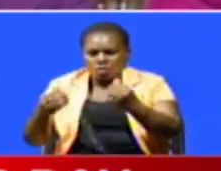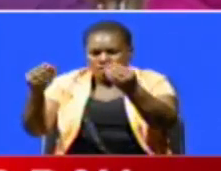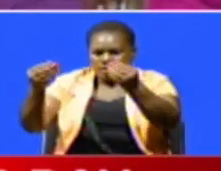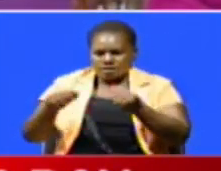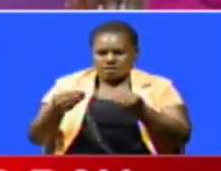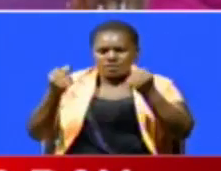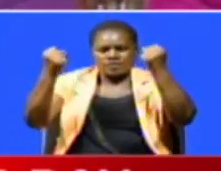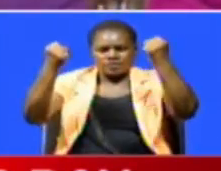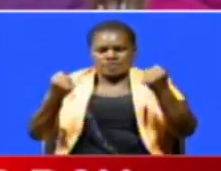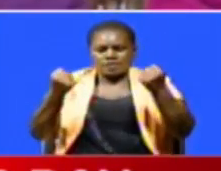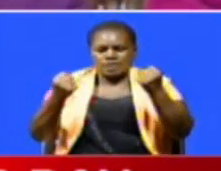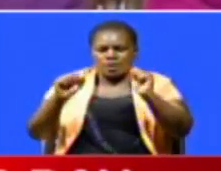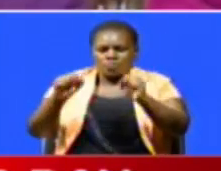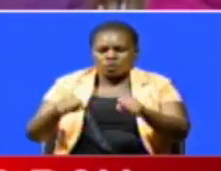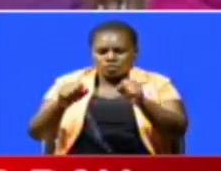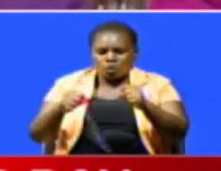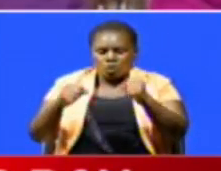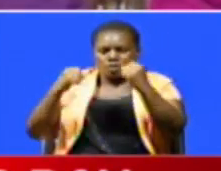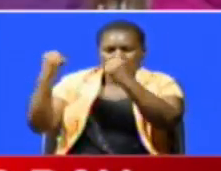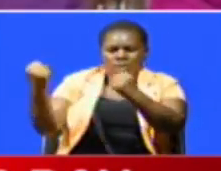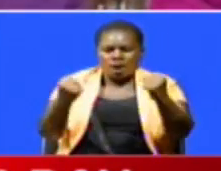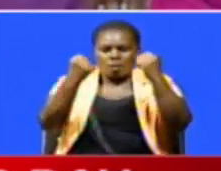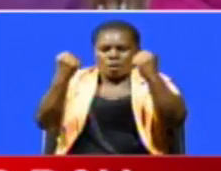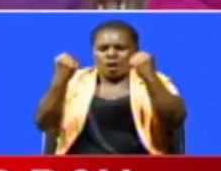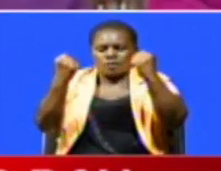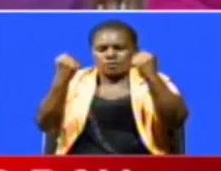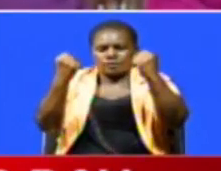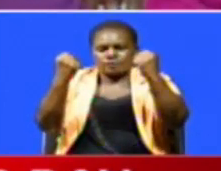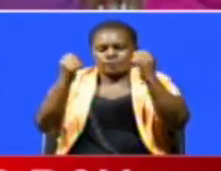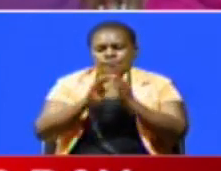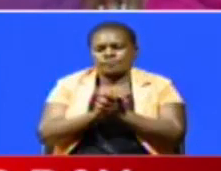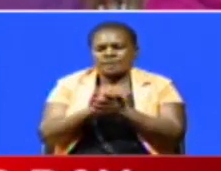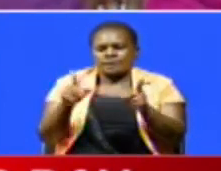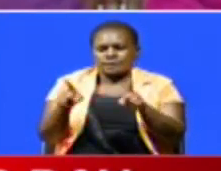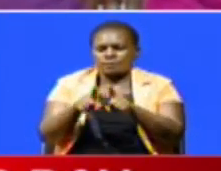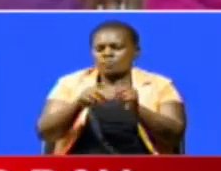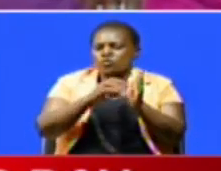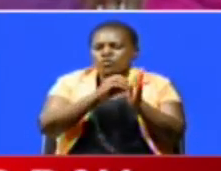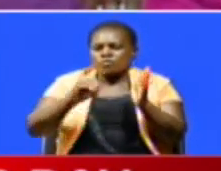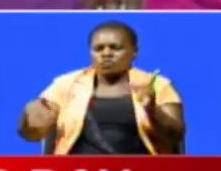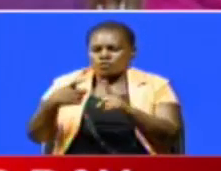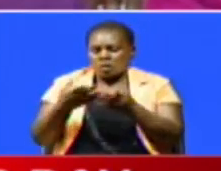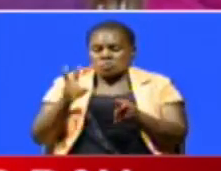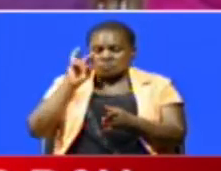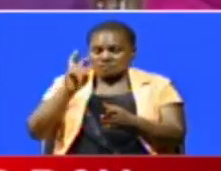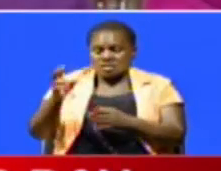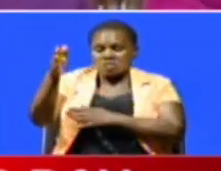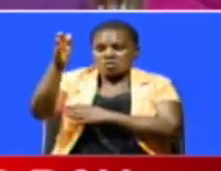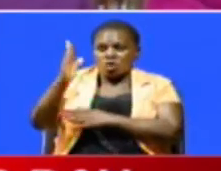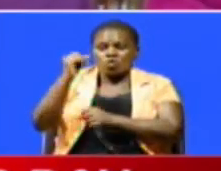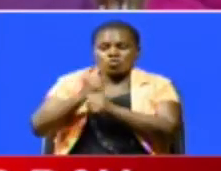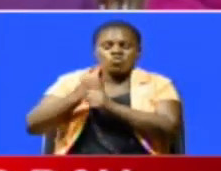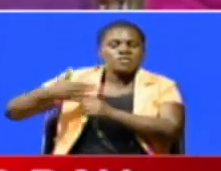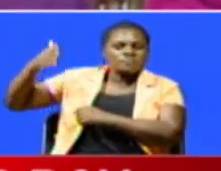strength, who can give us God power to overcome. It's you who can take it away from us. We have seen you, God, do